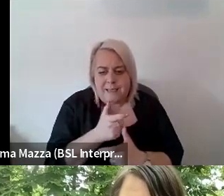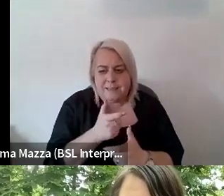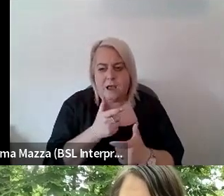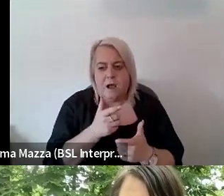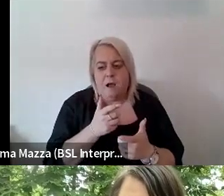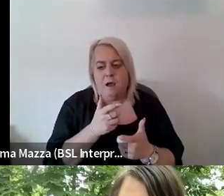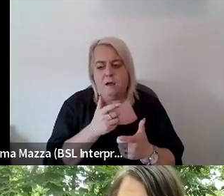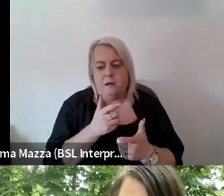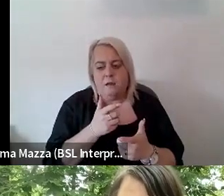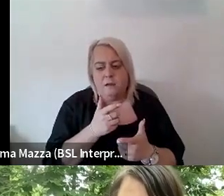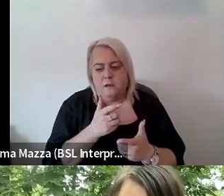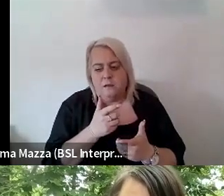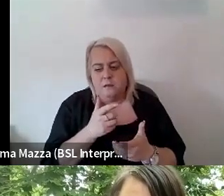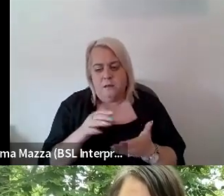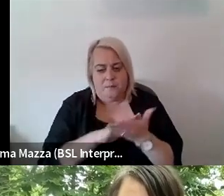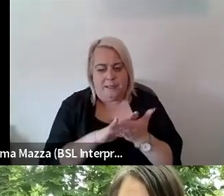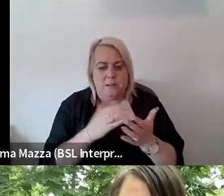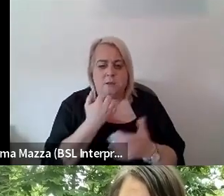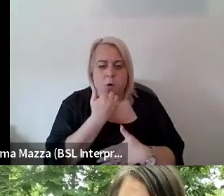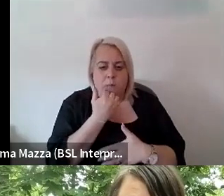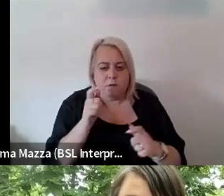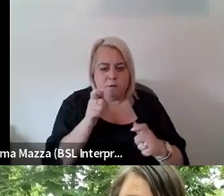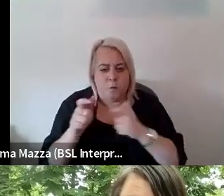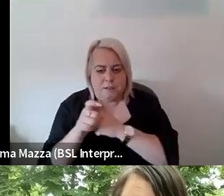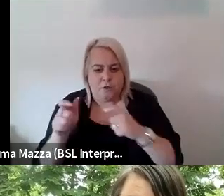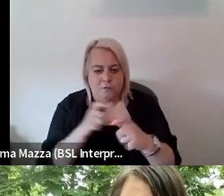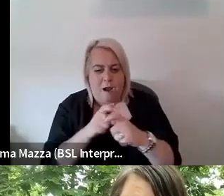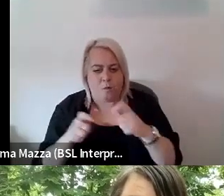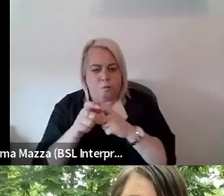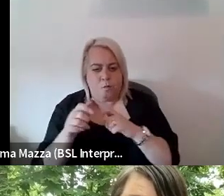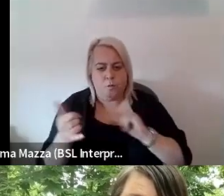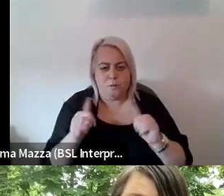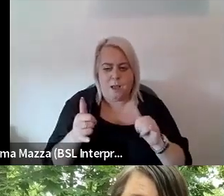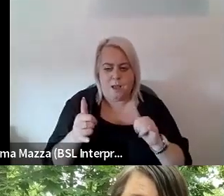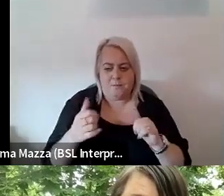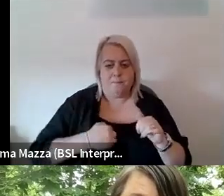I'll switch around numbers instead of letters. My mom has